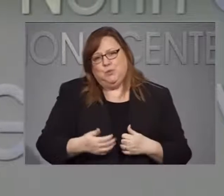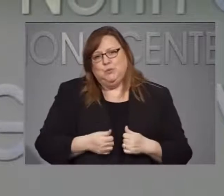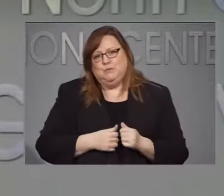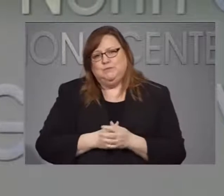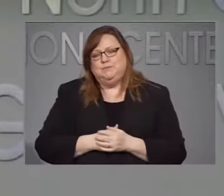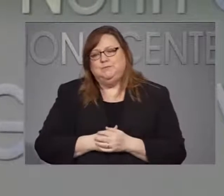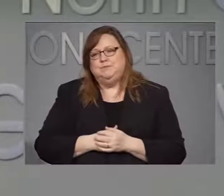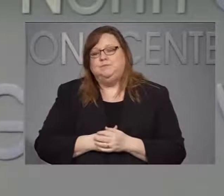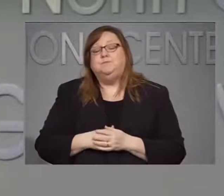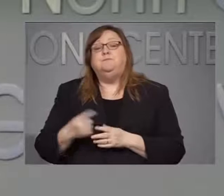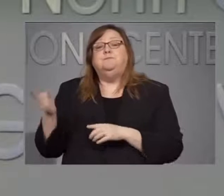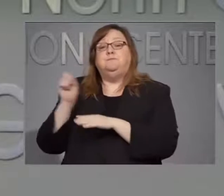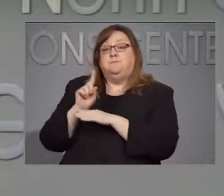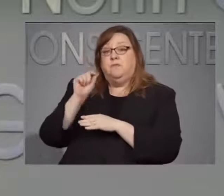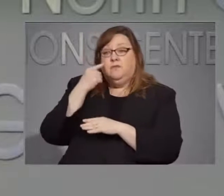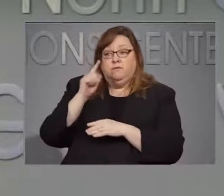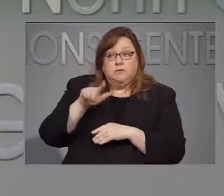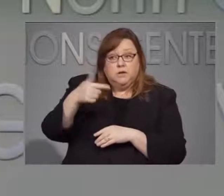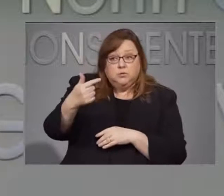Thank you. Next question, please.